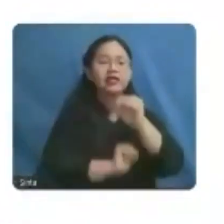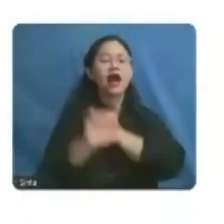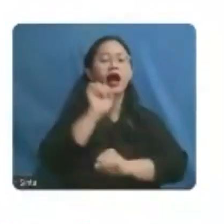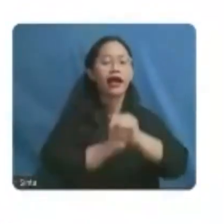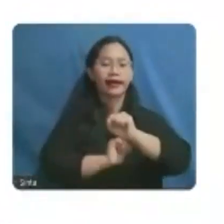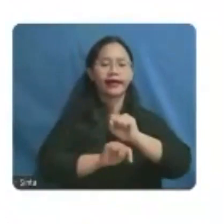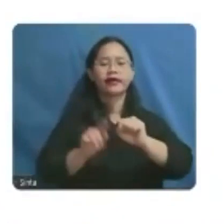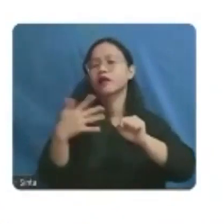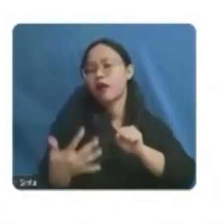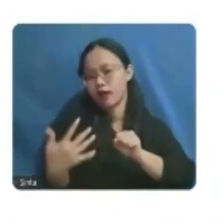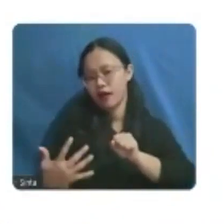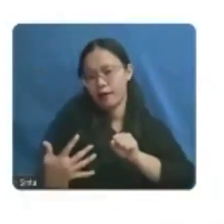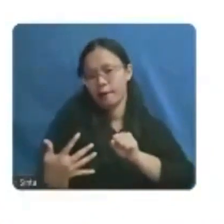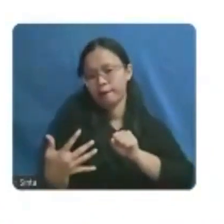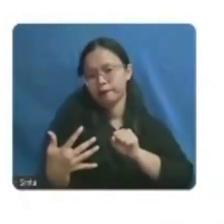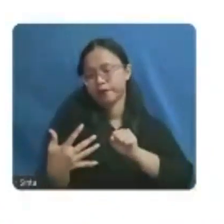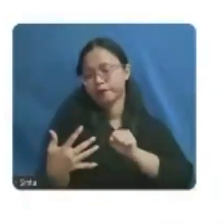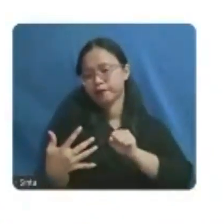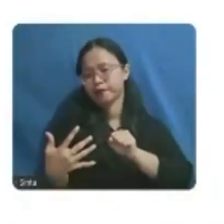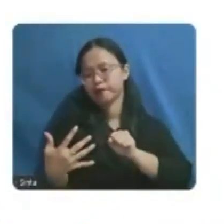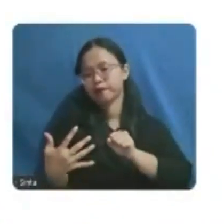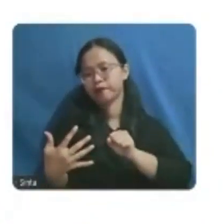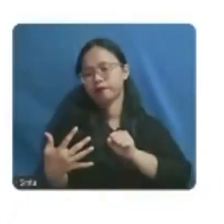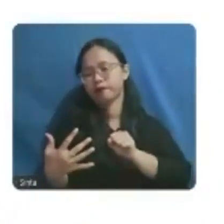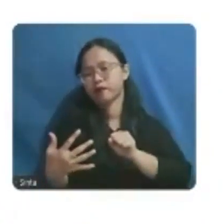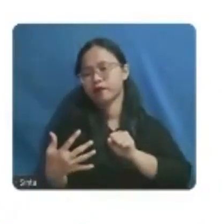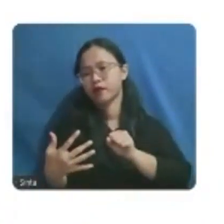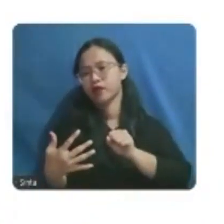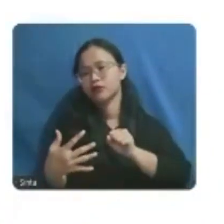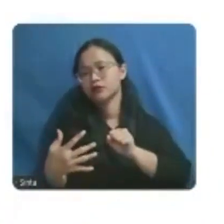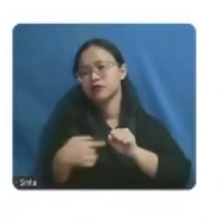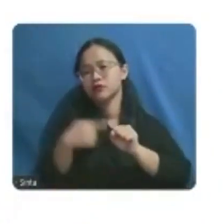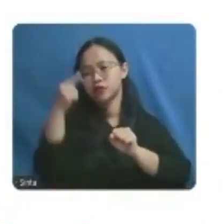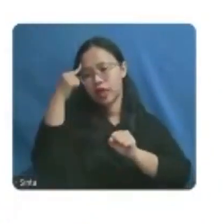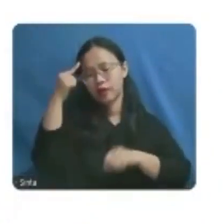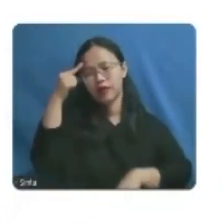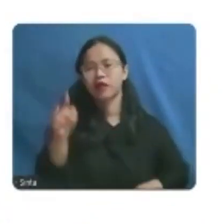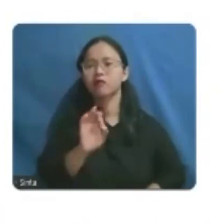unfair to have individuals